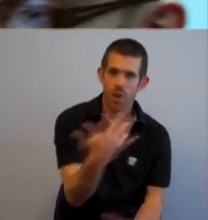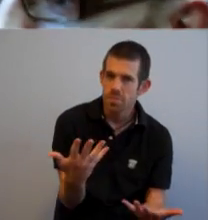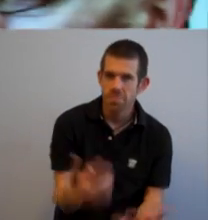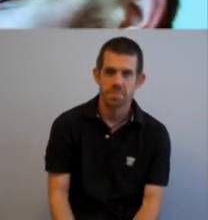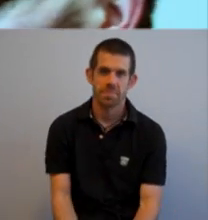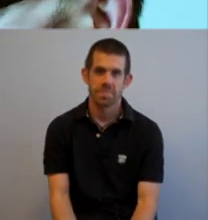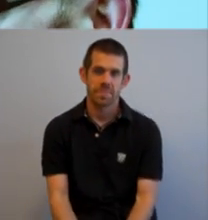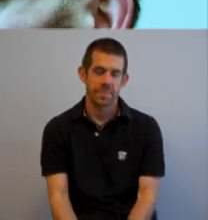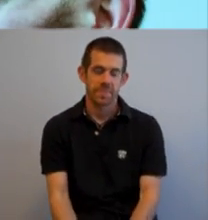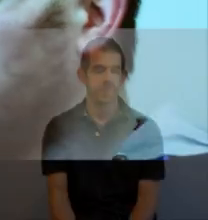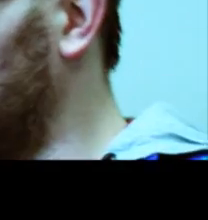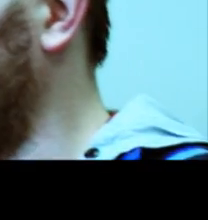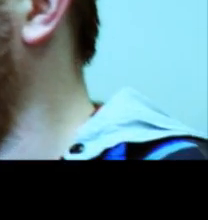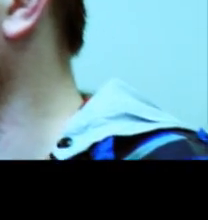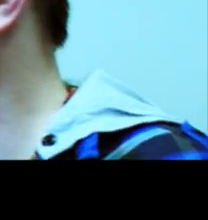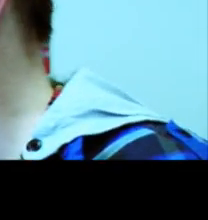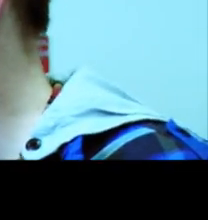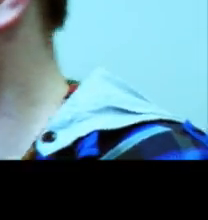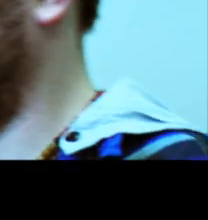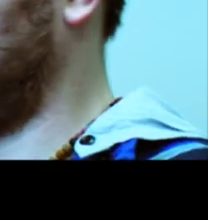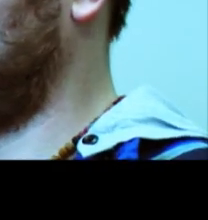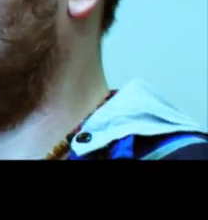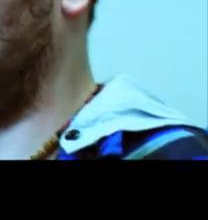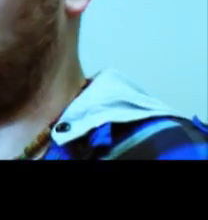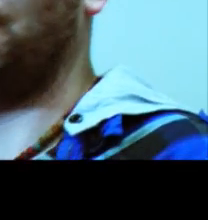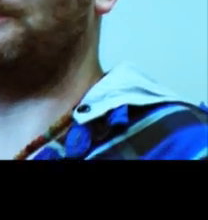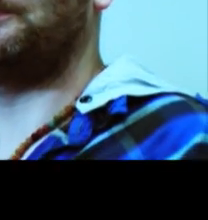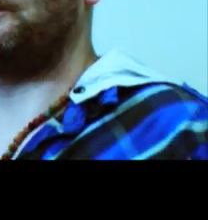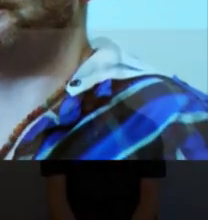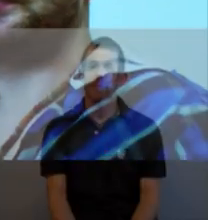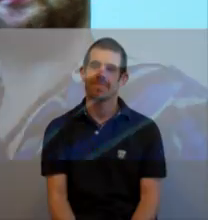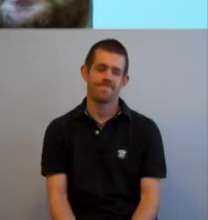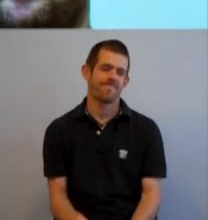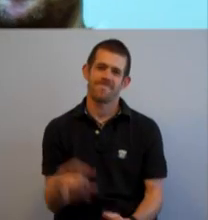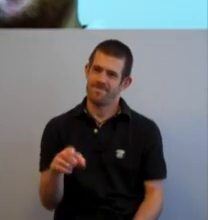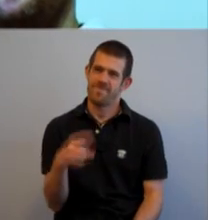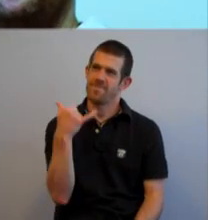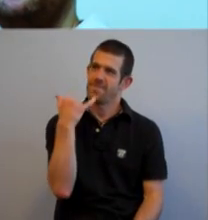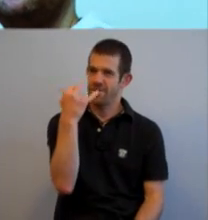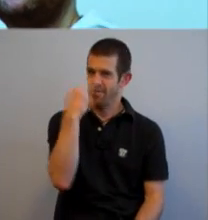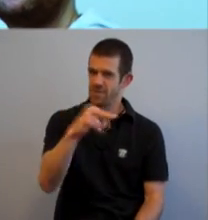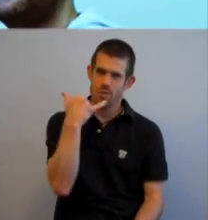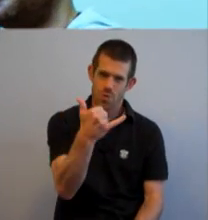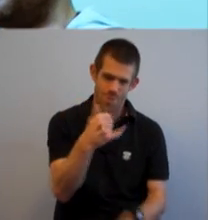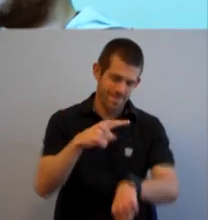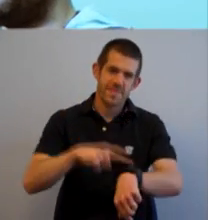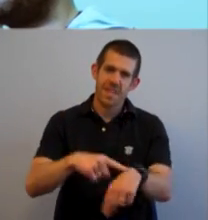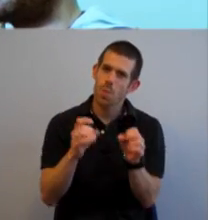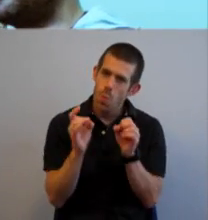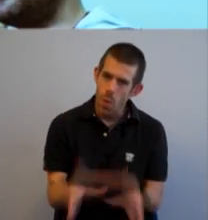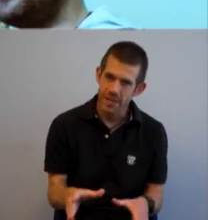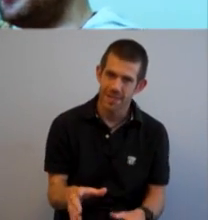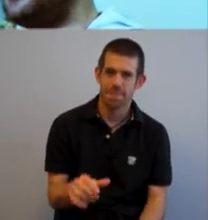calls, they can be more of a nuisance than anything else. Yeah, absolutely. When people pass hoax calls, it doesn't just mean